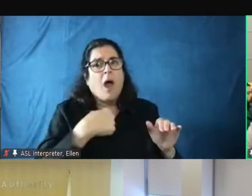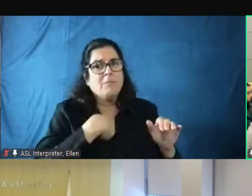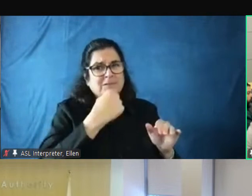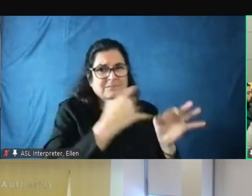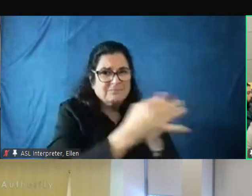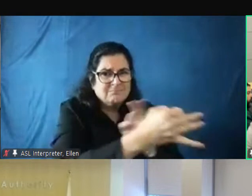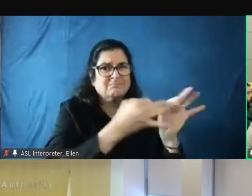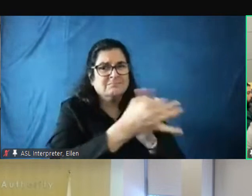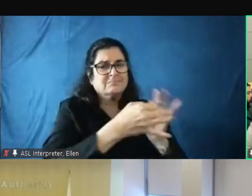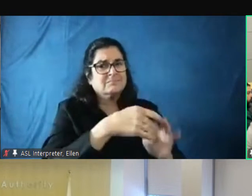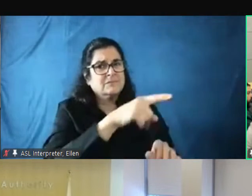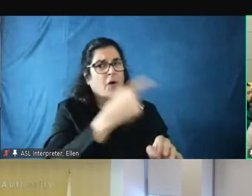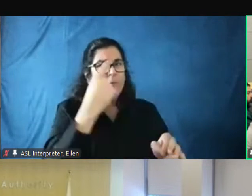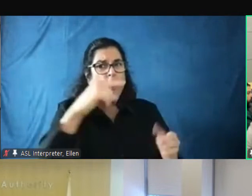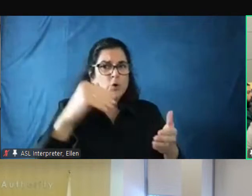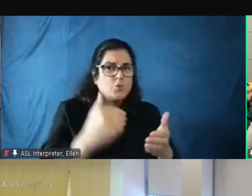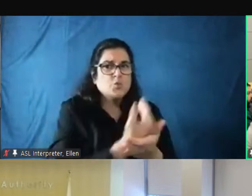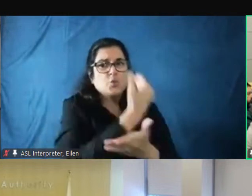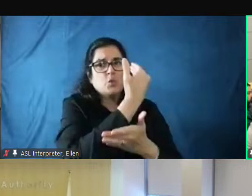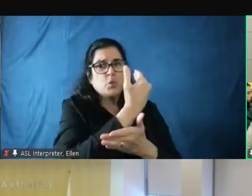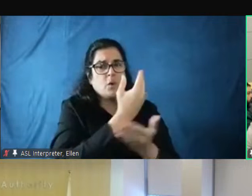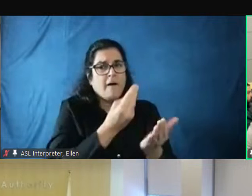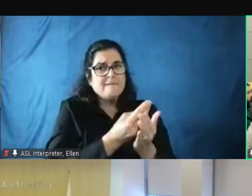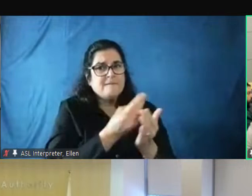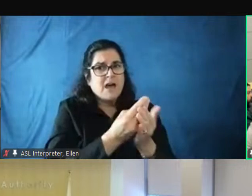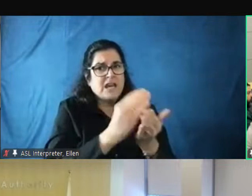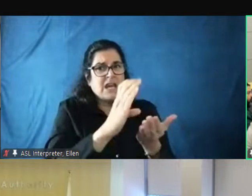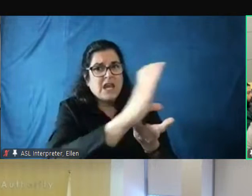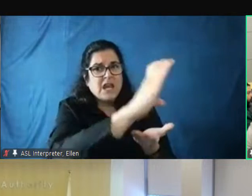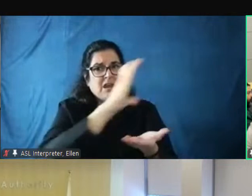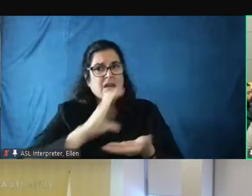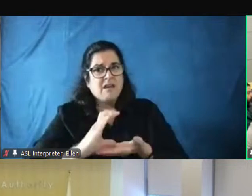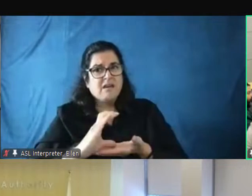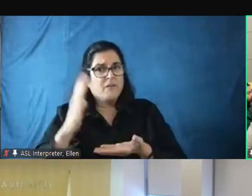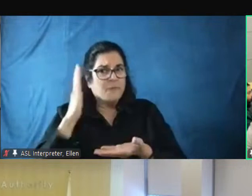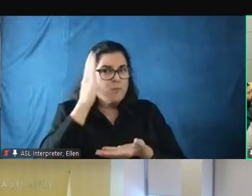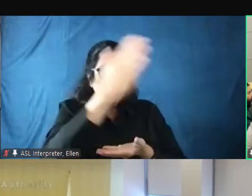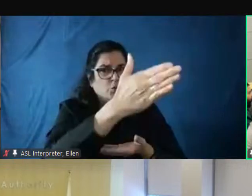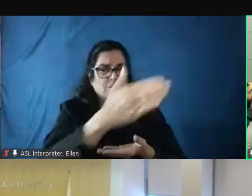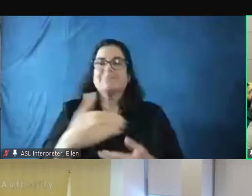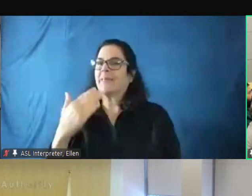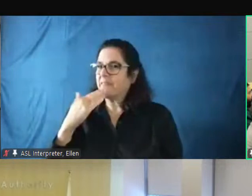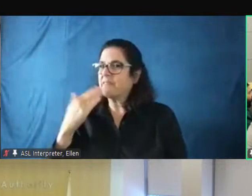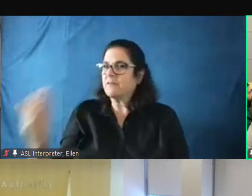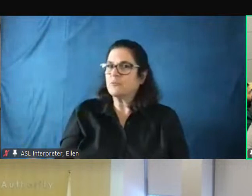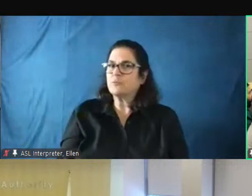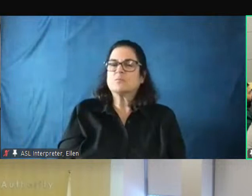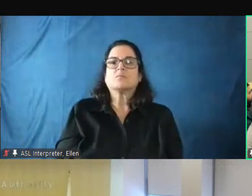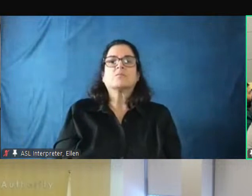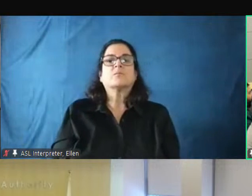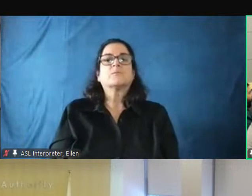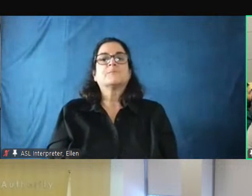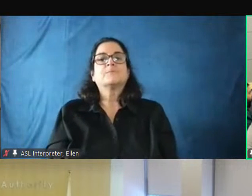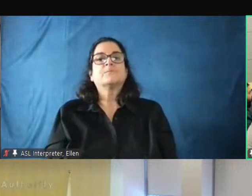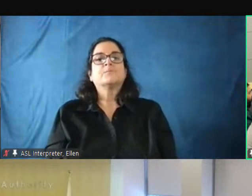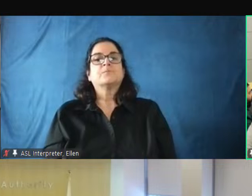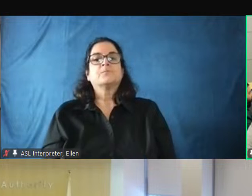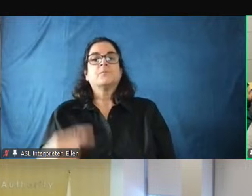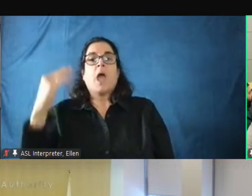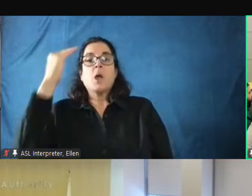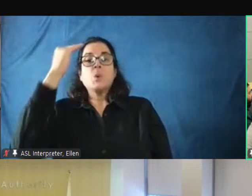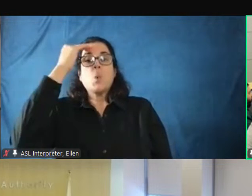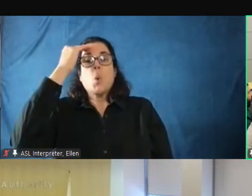funding strategy going forward for the agency. Great, thanks. I know my discussions with, some of